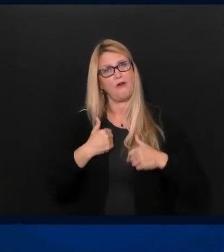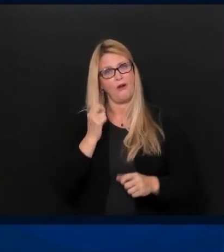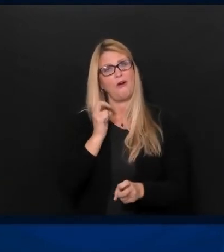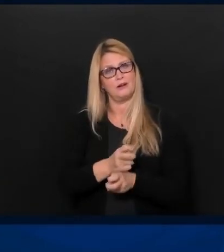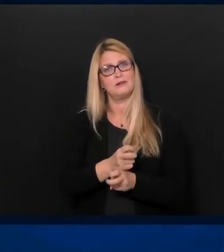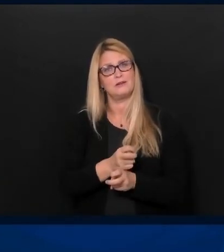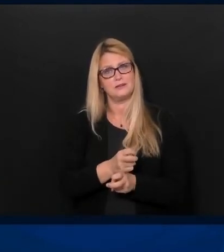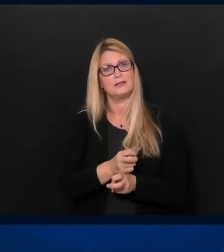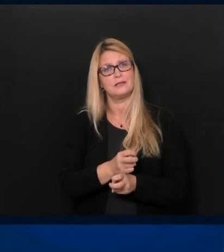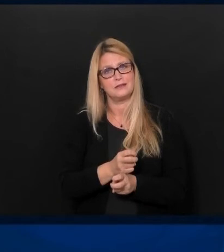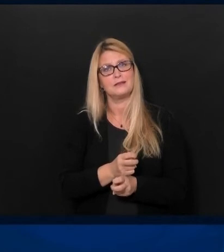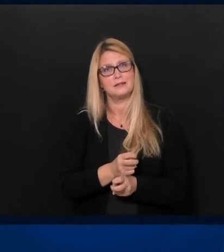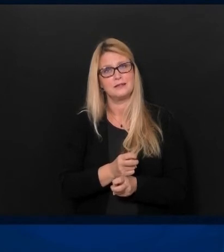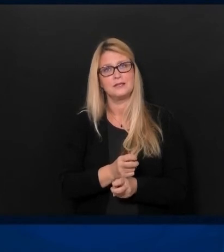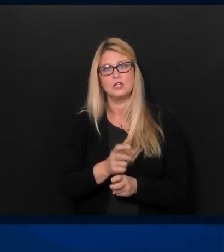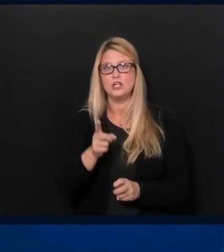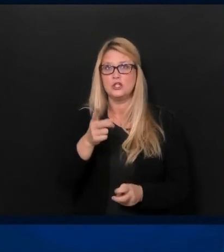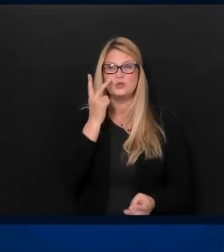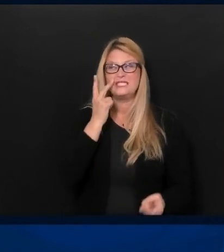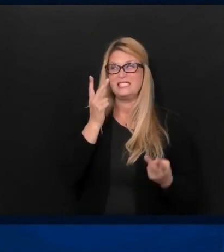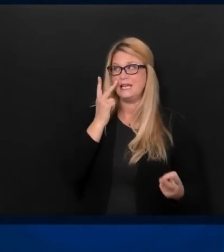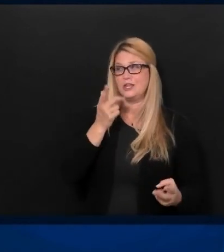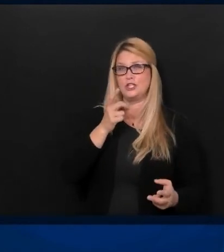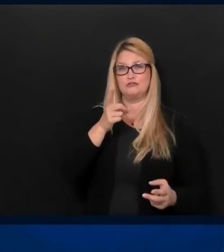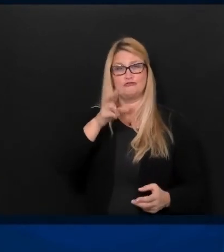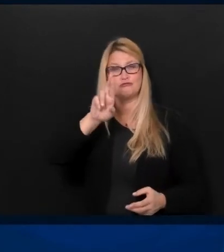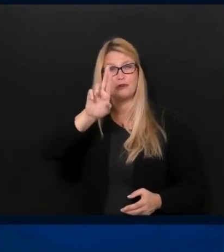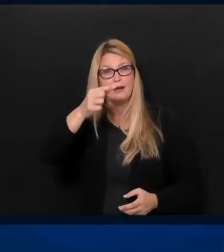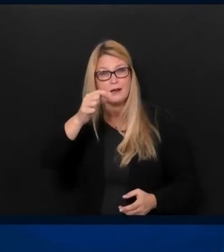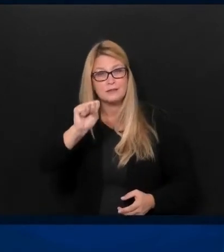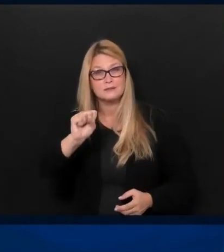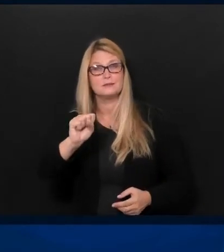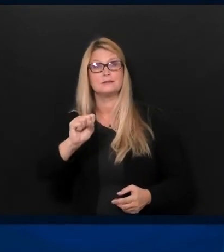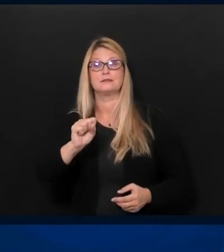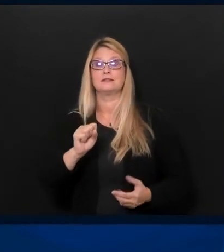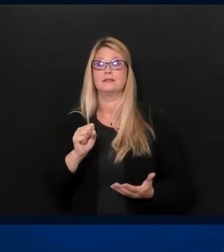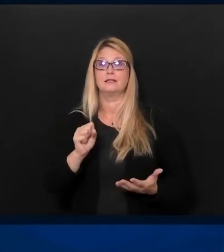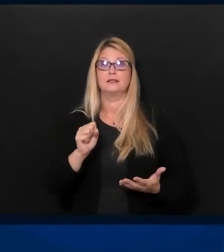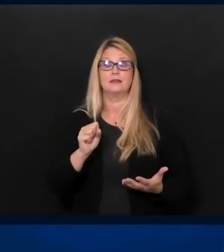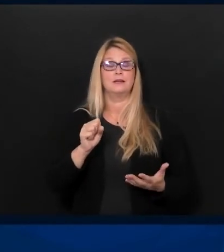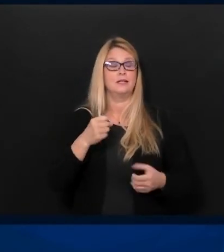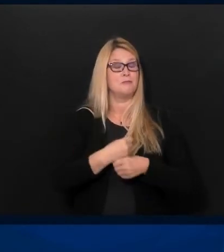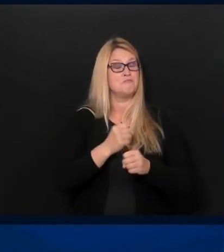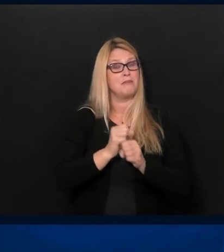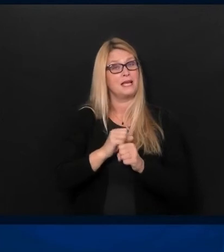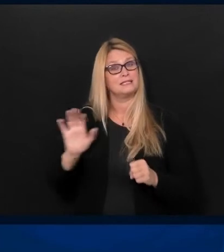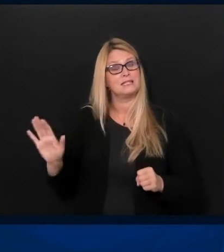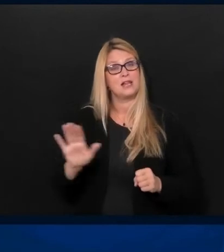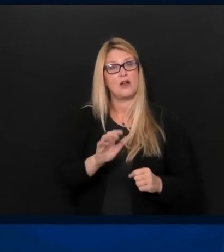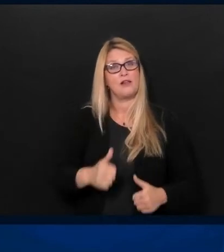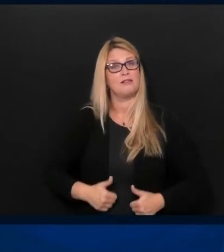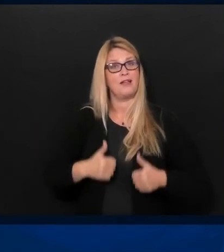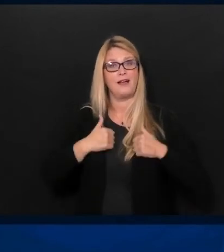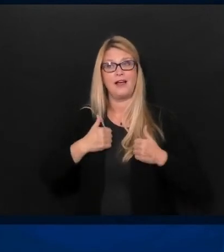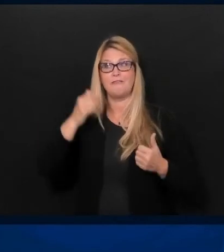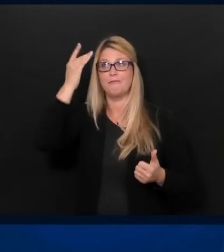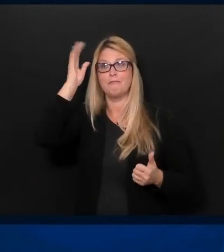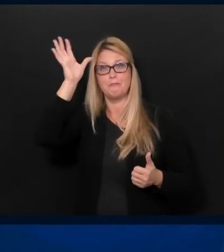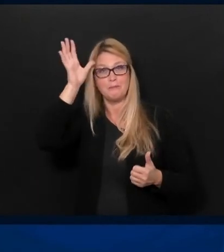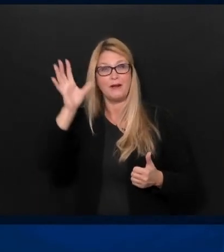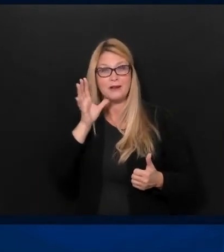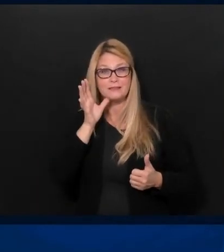difficult. You've got all the drugs and everything that make life for these kids with parents that are really